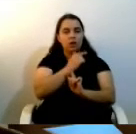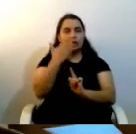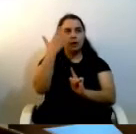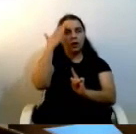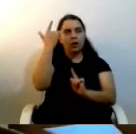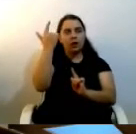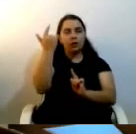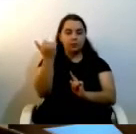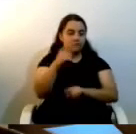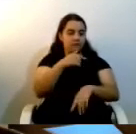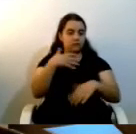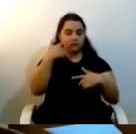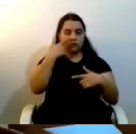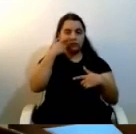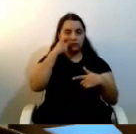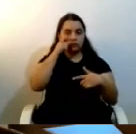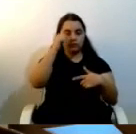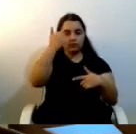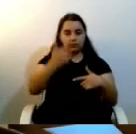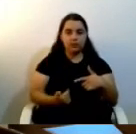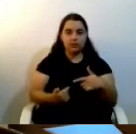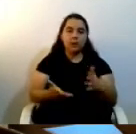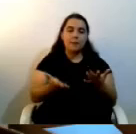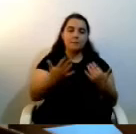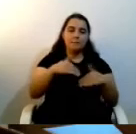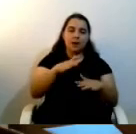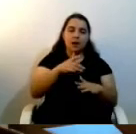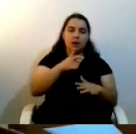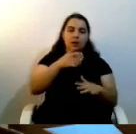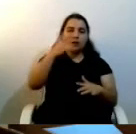but not cognitive or psychosocial impairments.